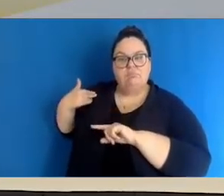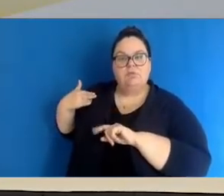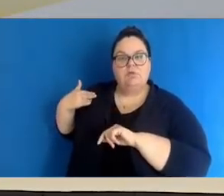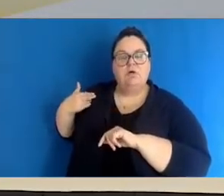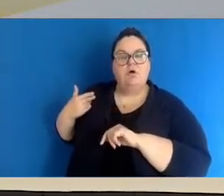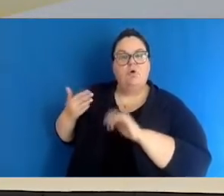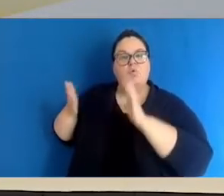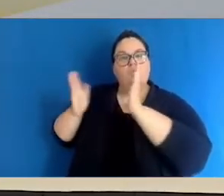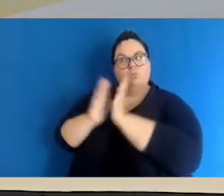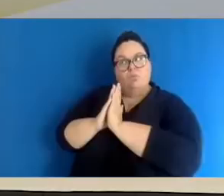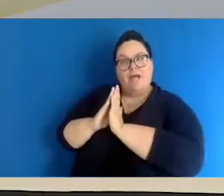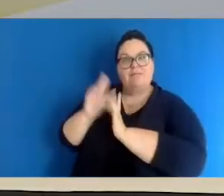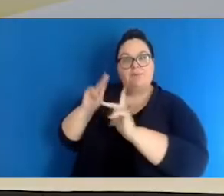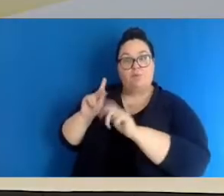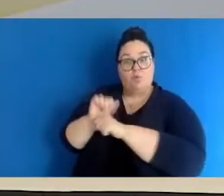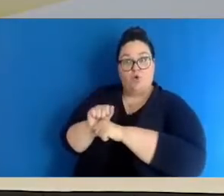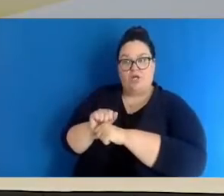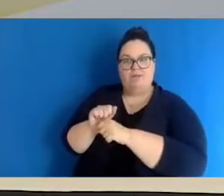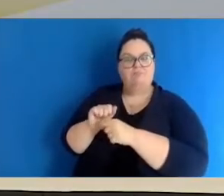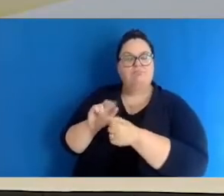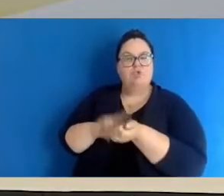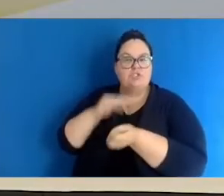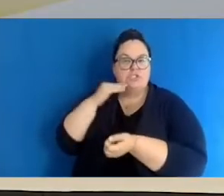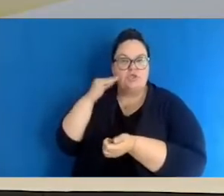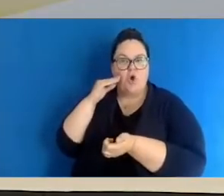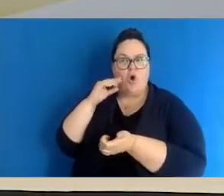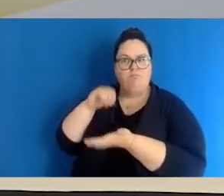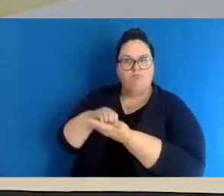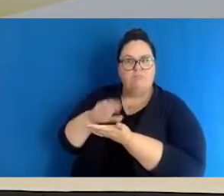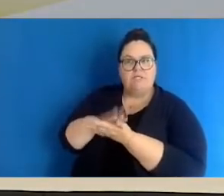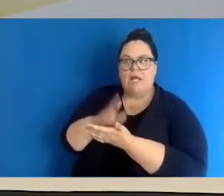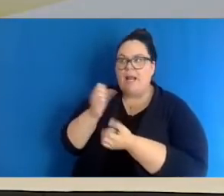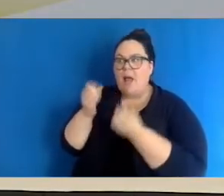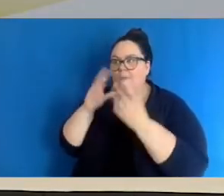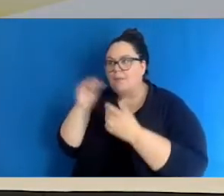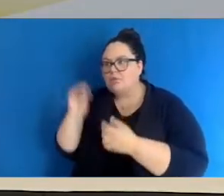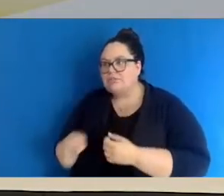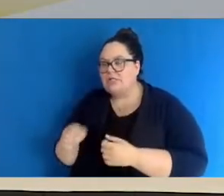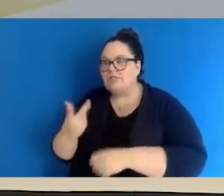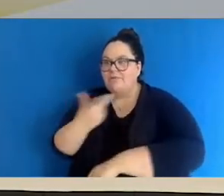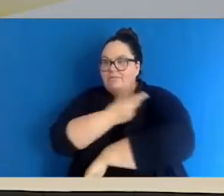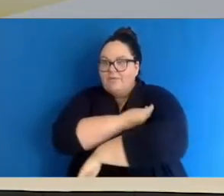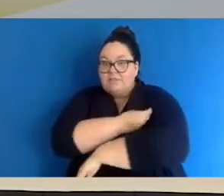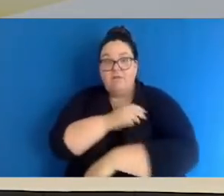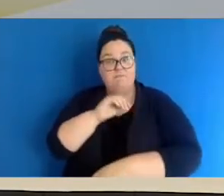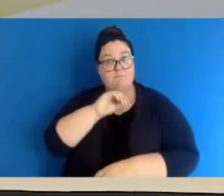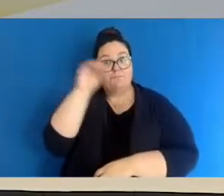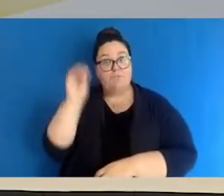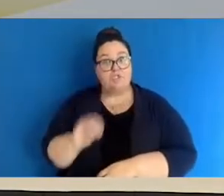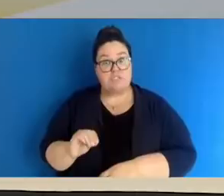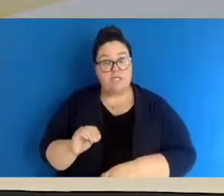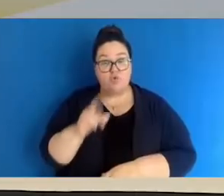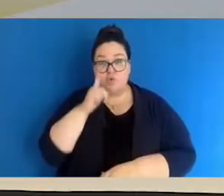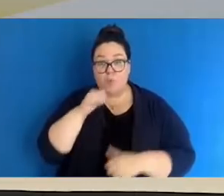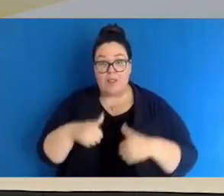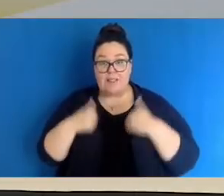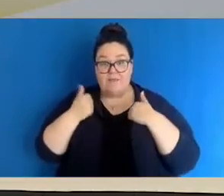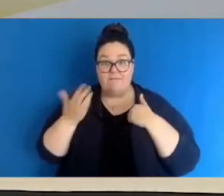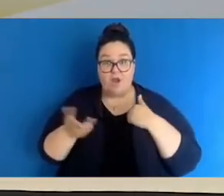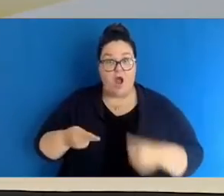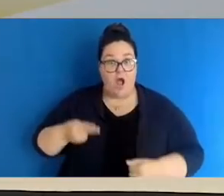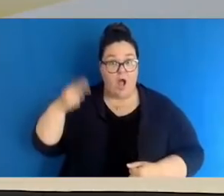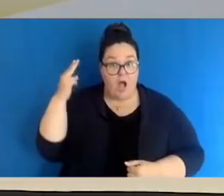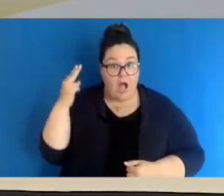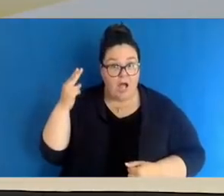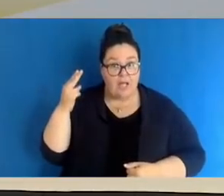facilities to track and report on vaccine rates in residents and staff. And although the vaccine rate among residents in these facilities is high,